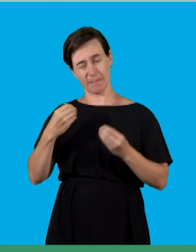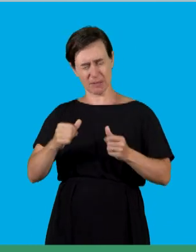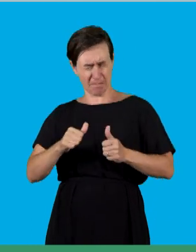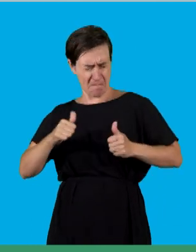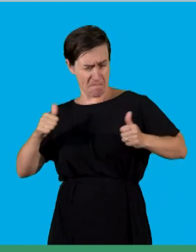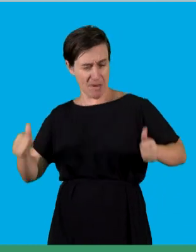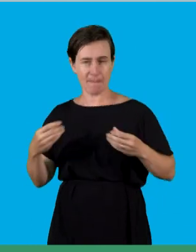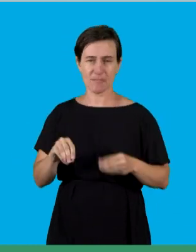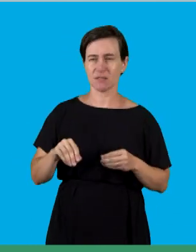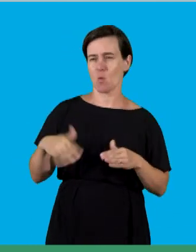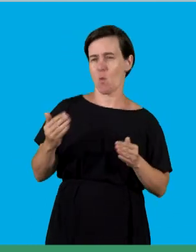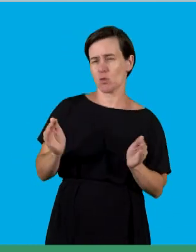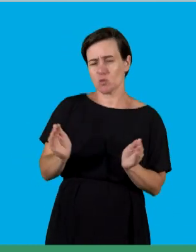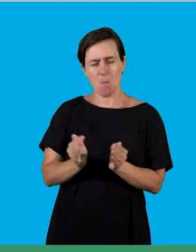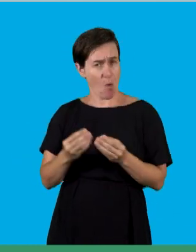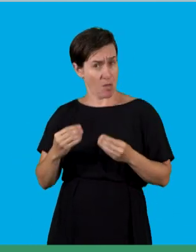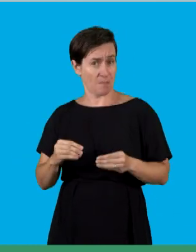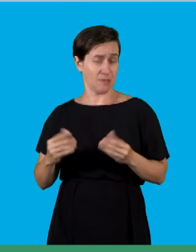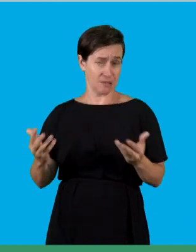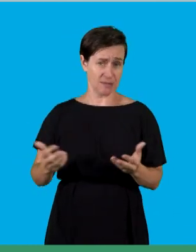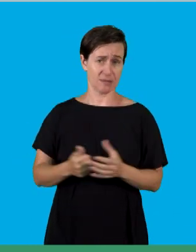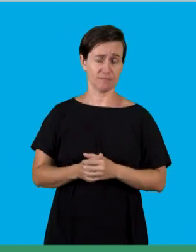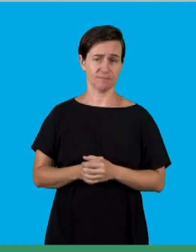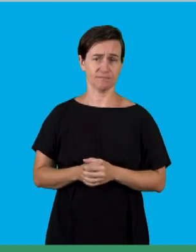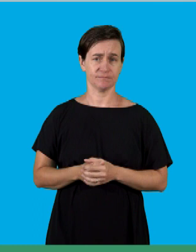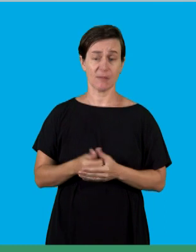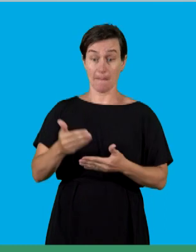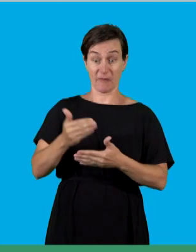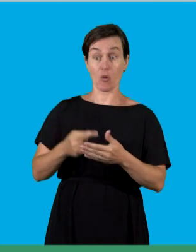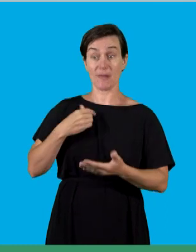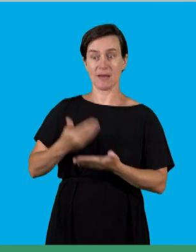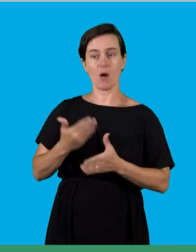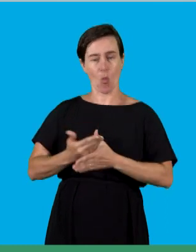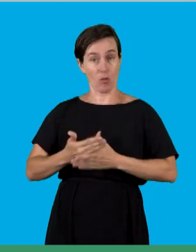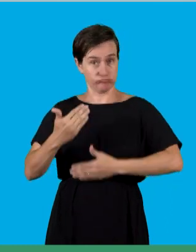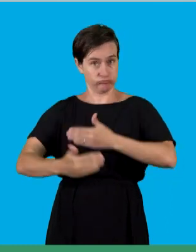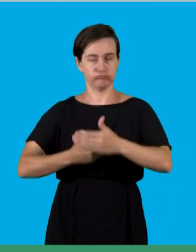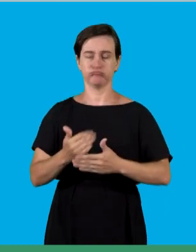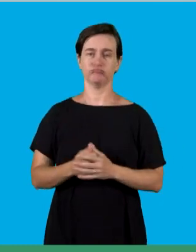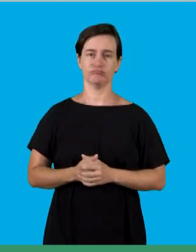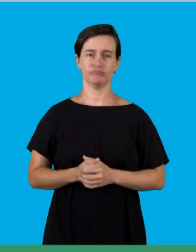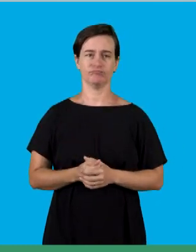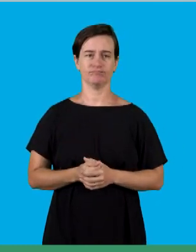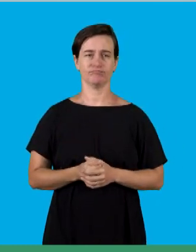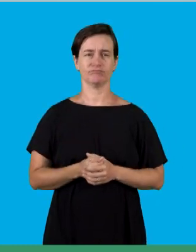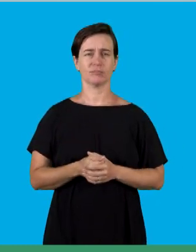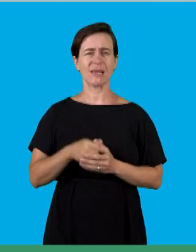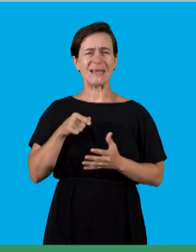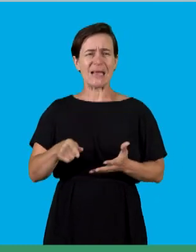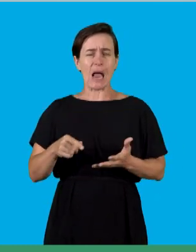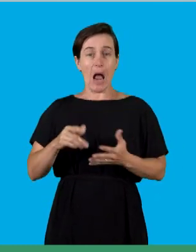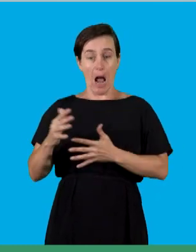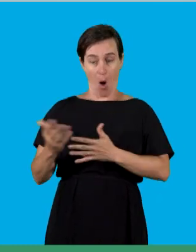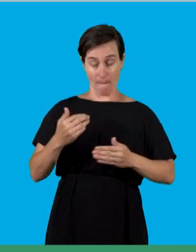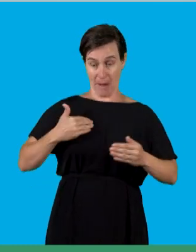be a big business, or do you want it to be a small business before you start operating? The way in which